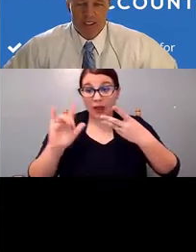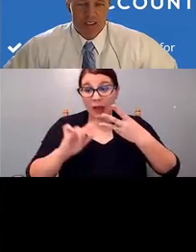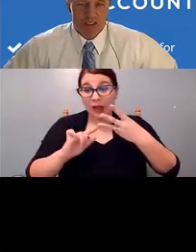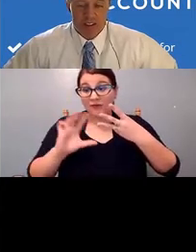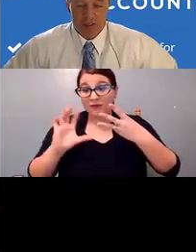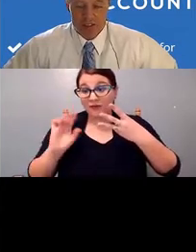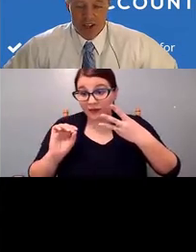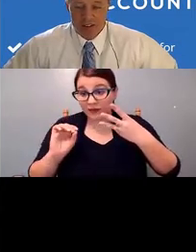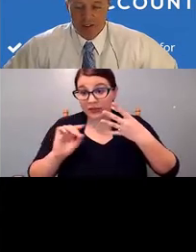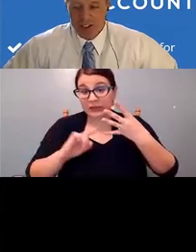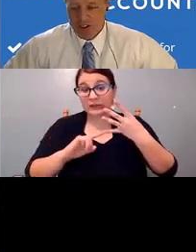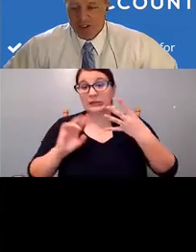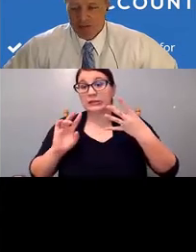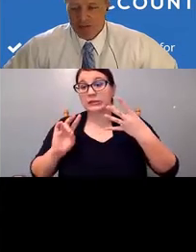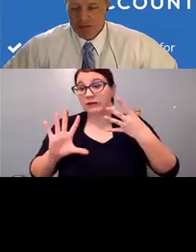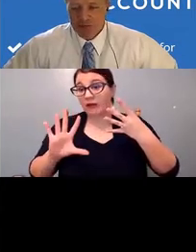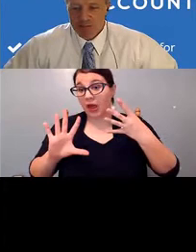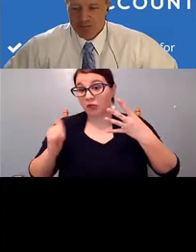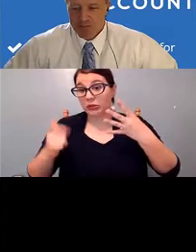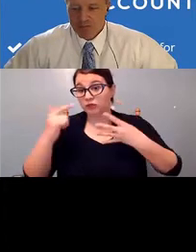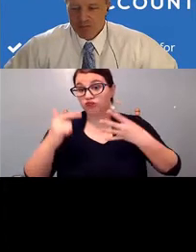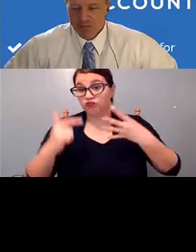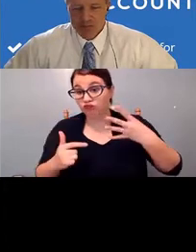D, $75?